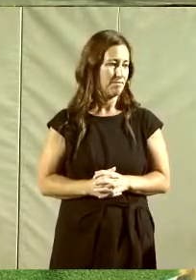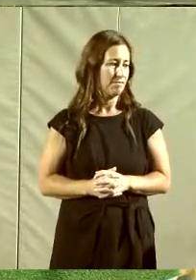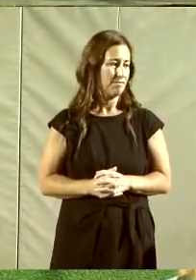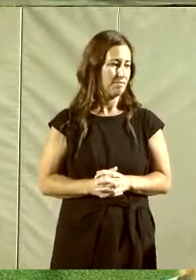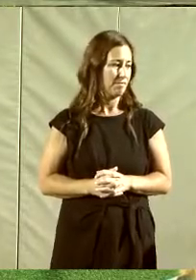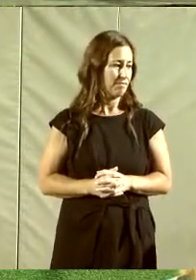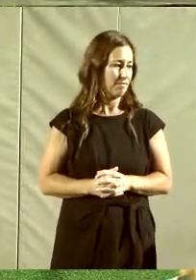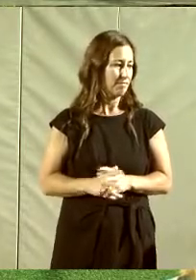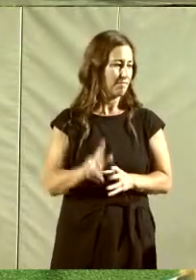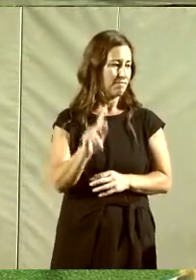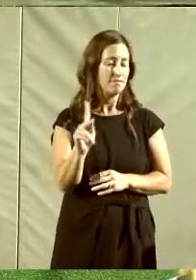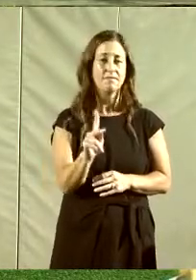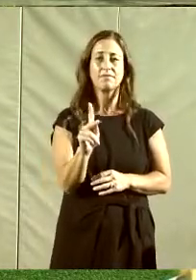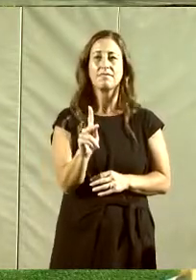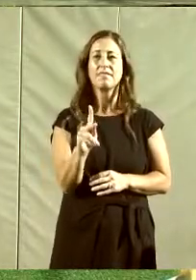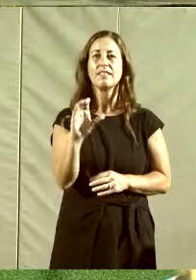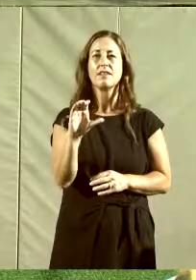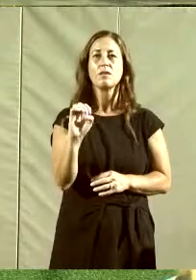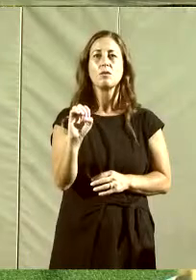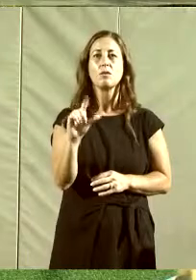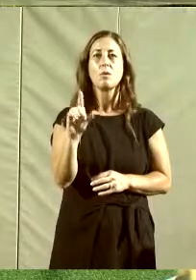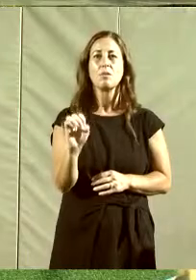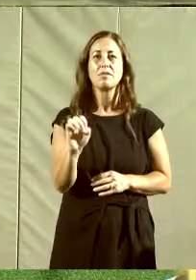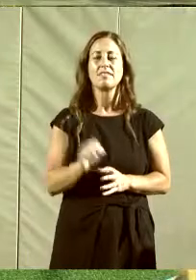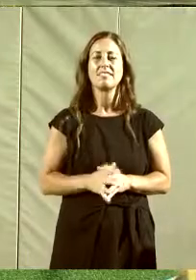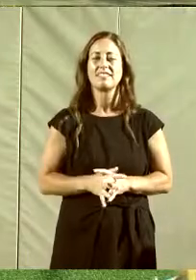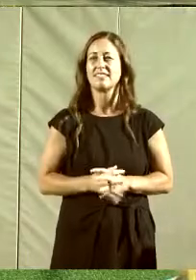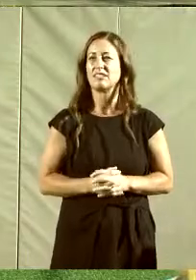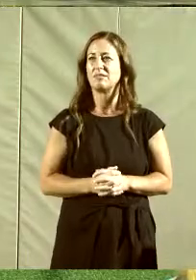Kevin Bennett Cole.